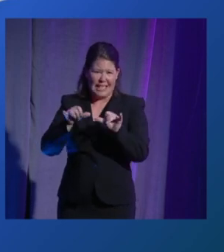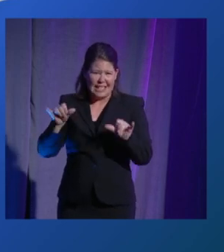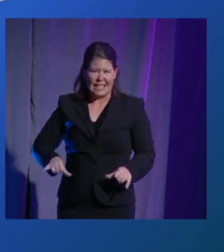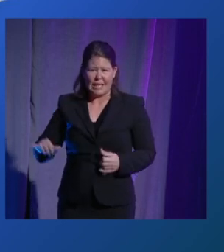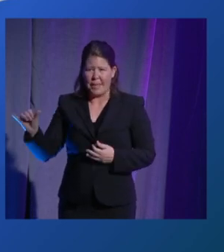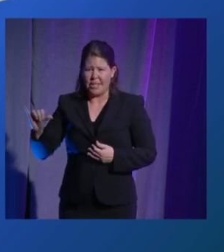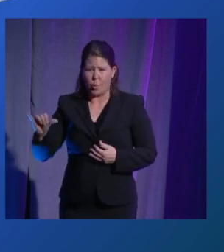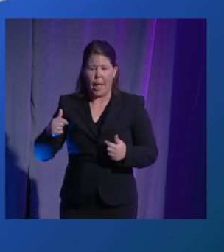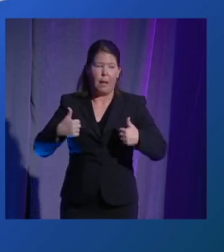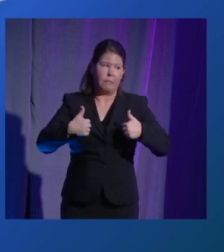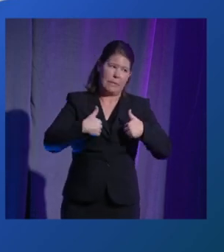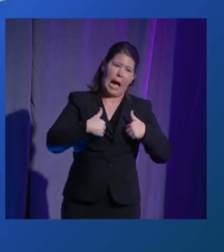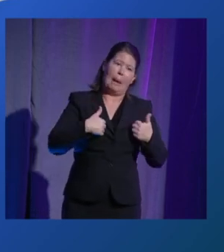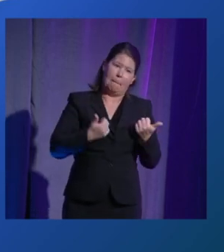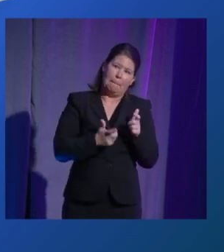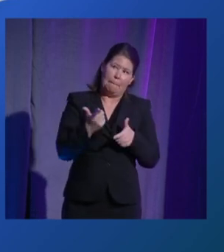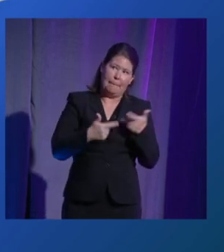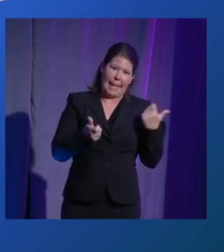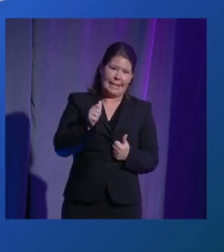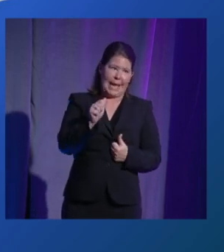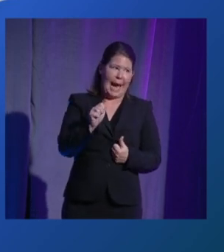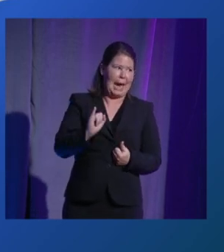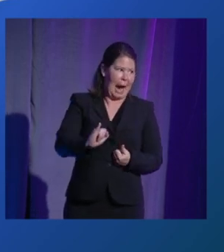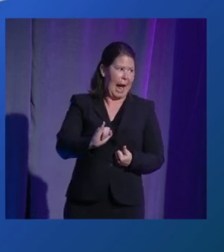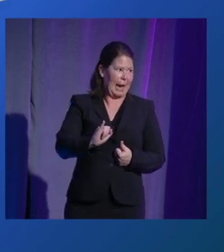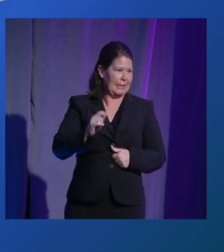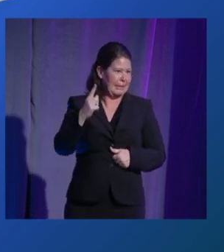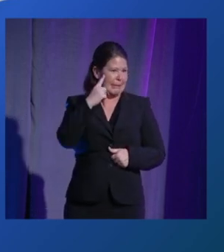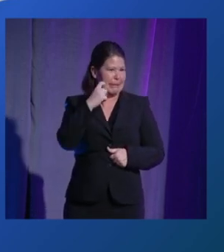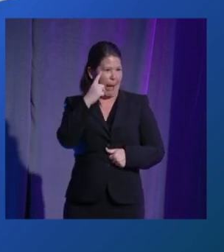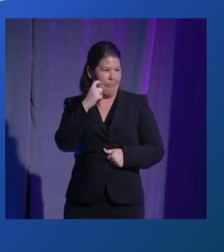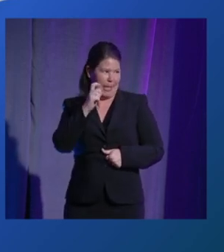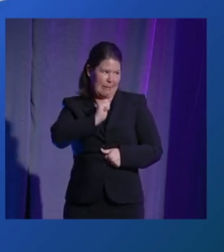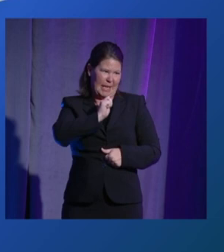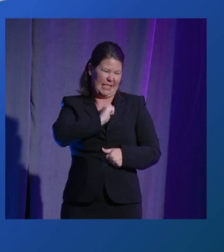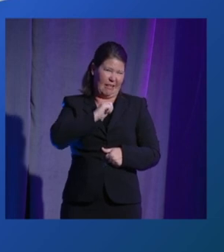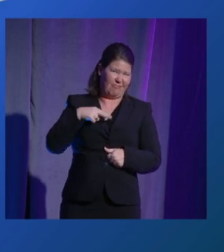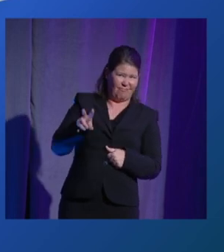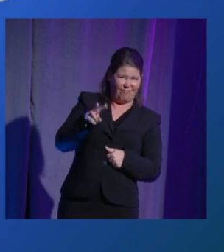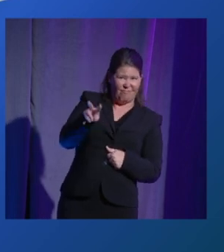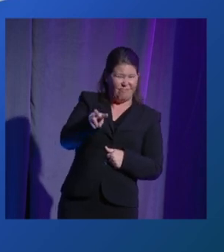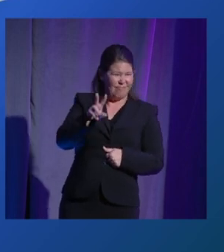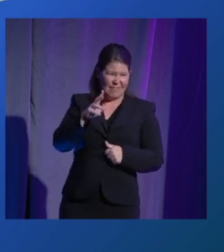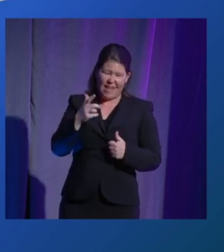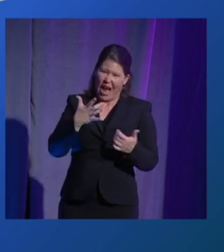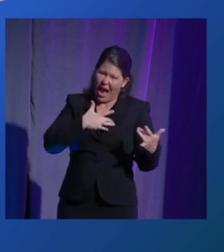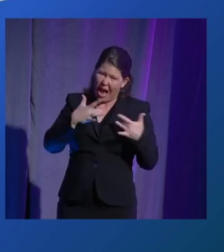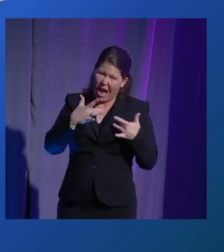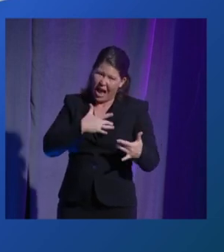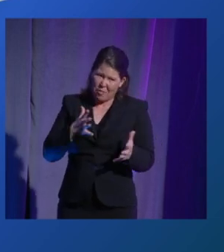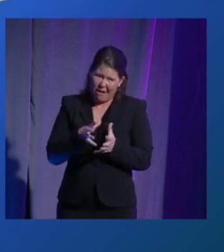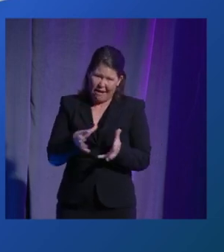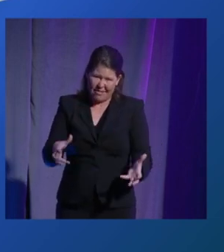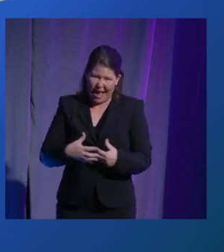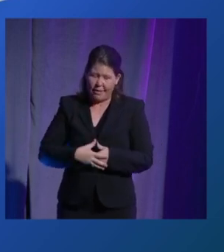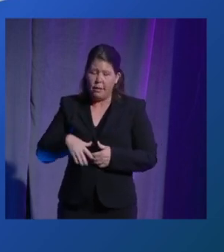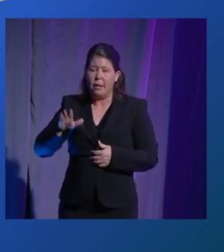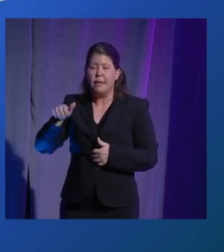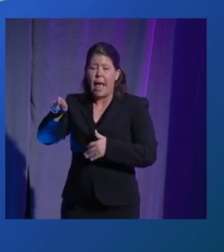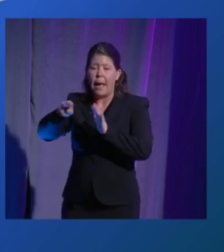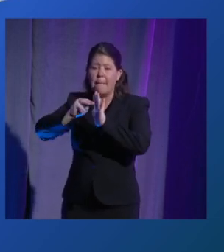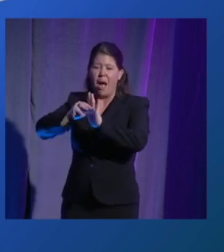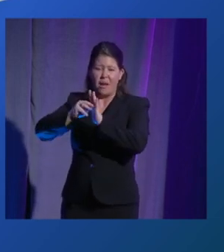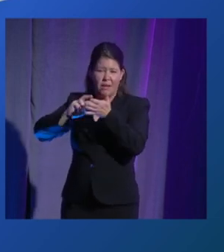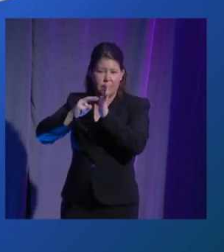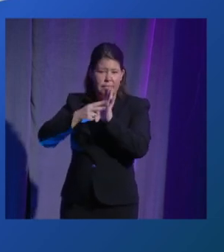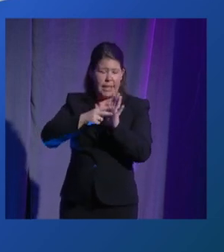researcher and practitioner I I worry a lot about these models are built entirely based on huge huge troves of